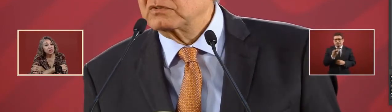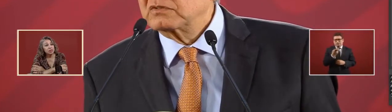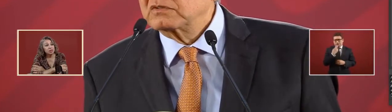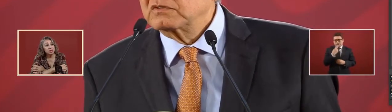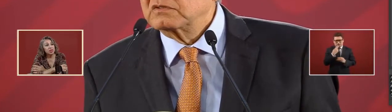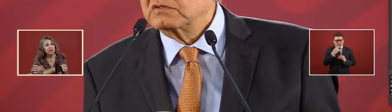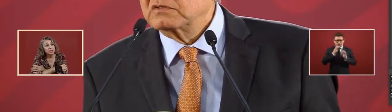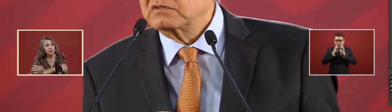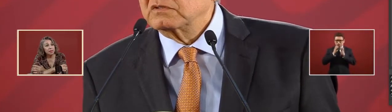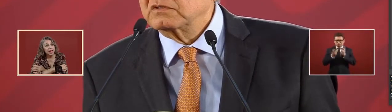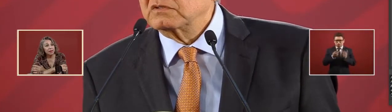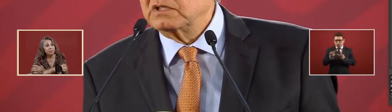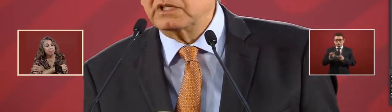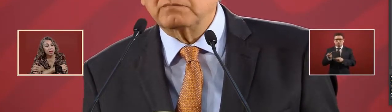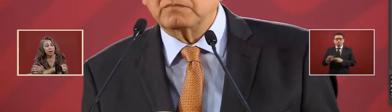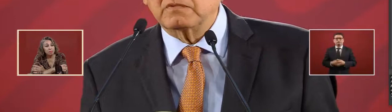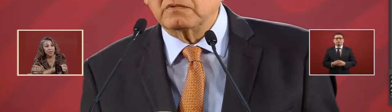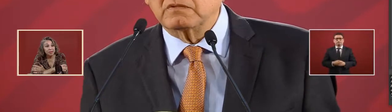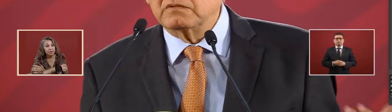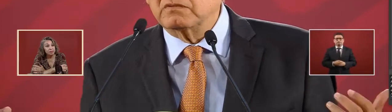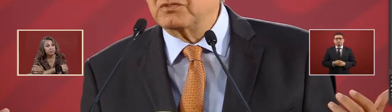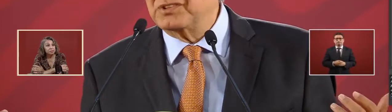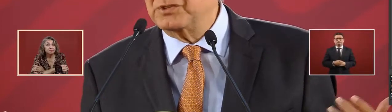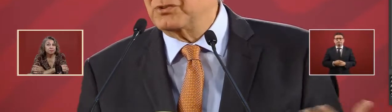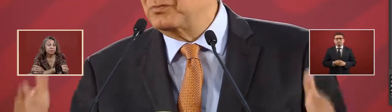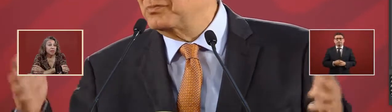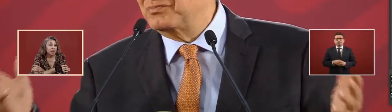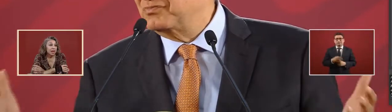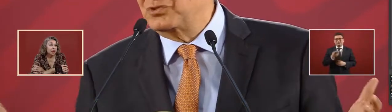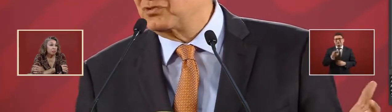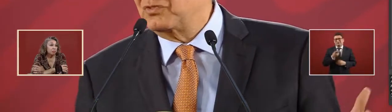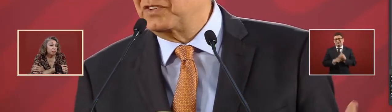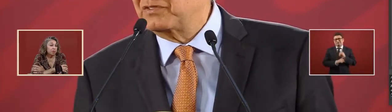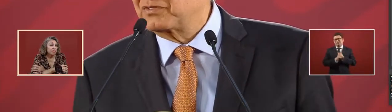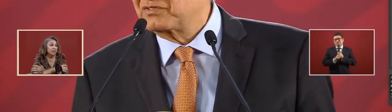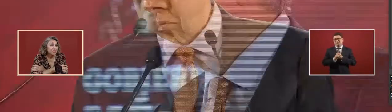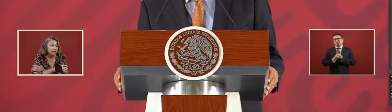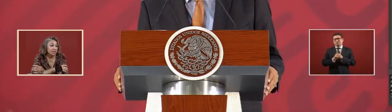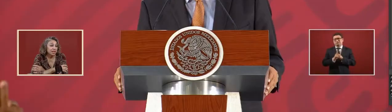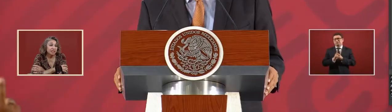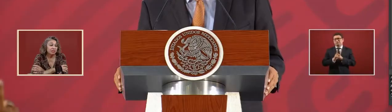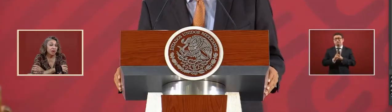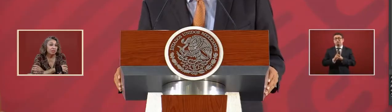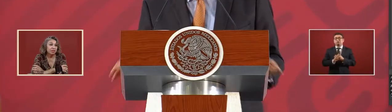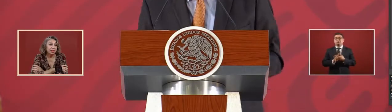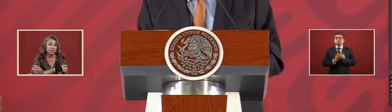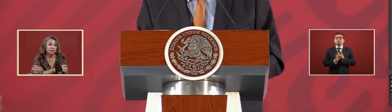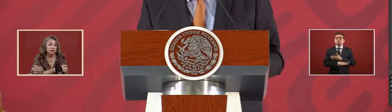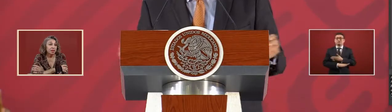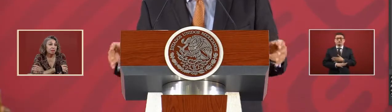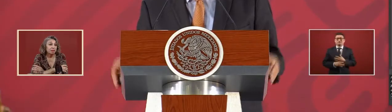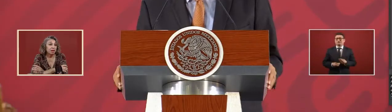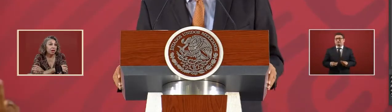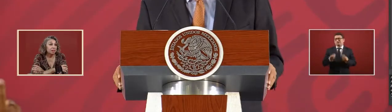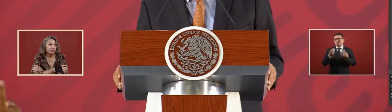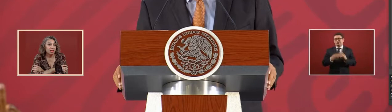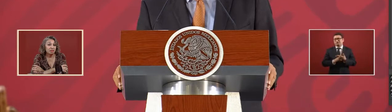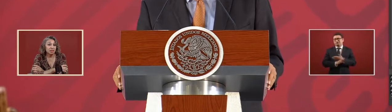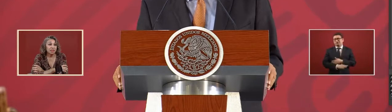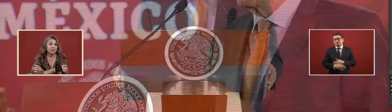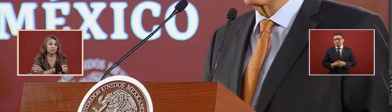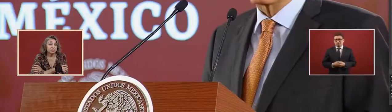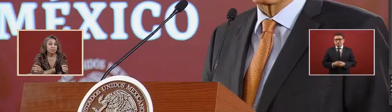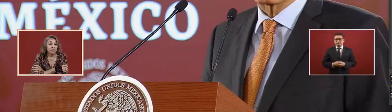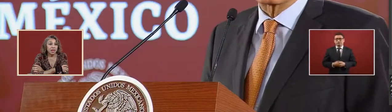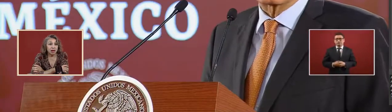I utilized that manner, method, and it prevented us lots of conflicts. Lots of